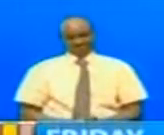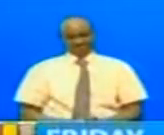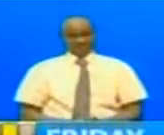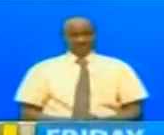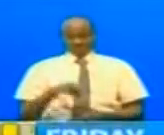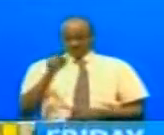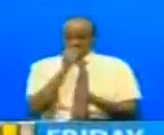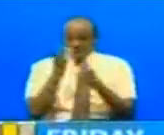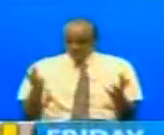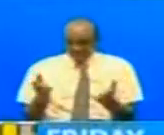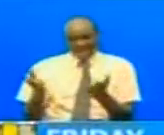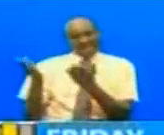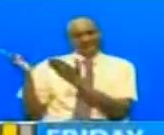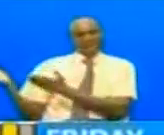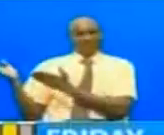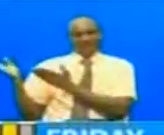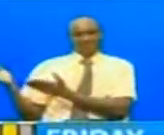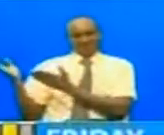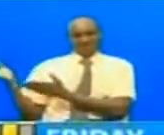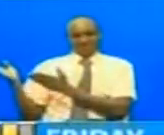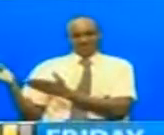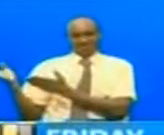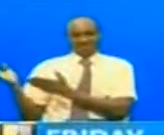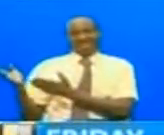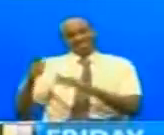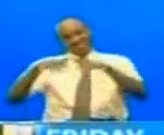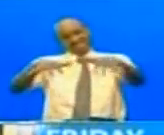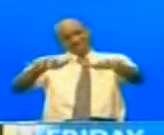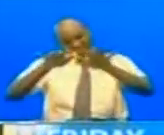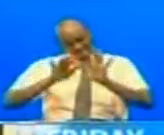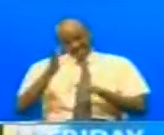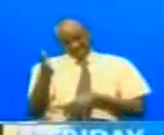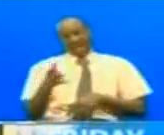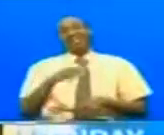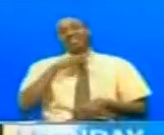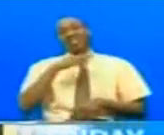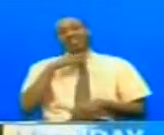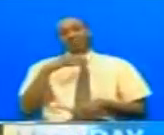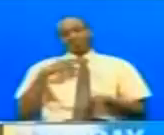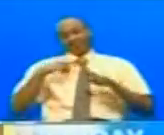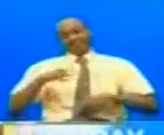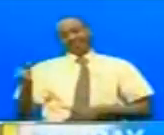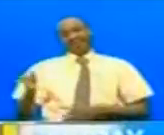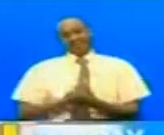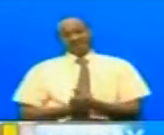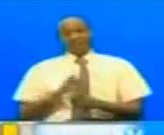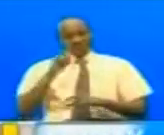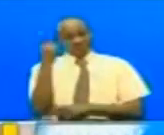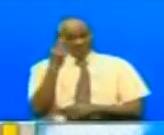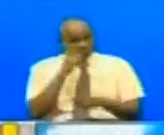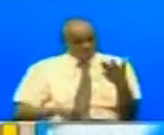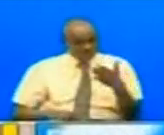This is where he spends most of his daytime, at the cemetery where the dead rest. But first things